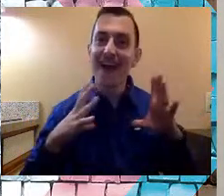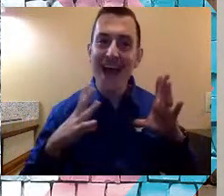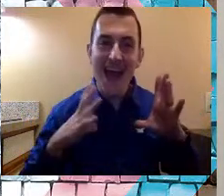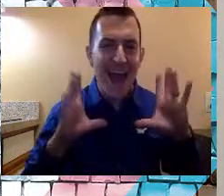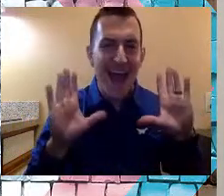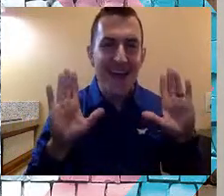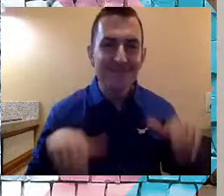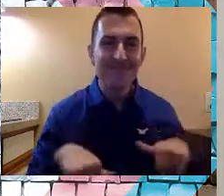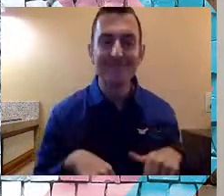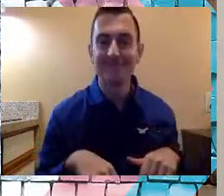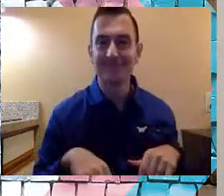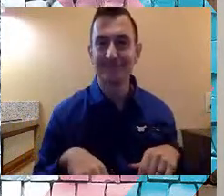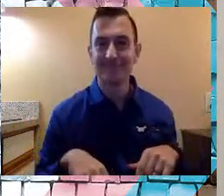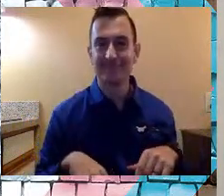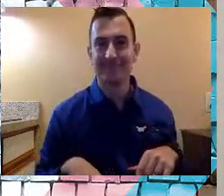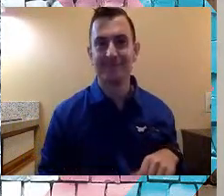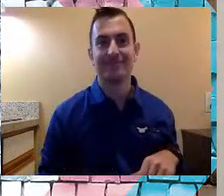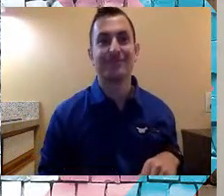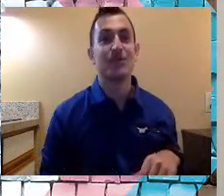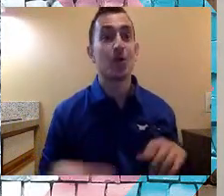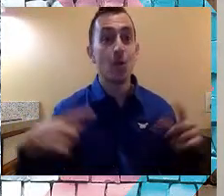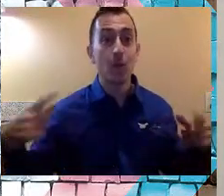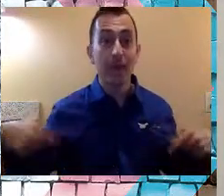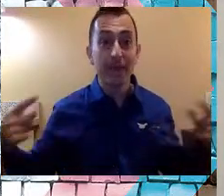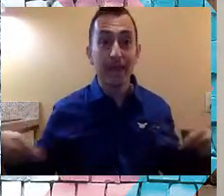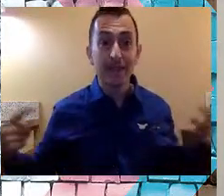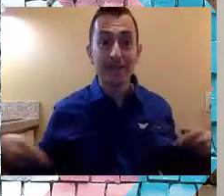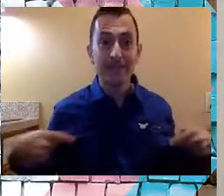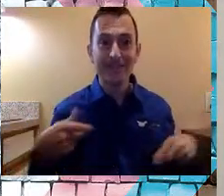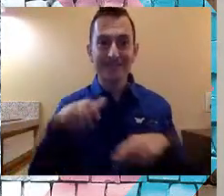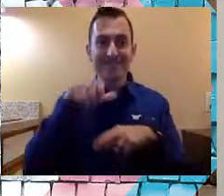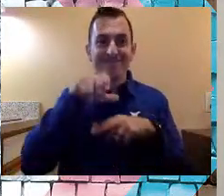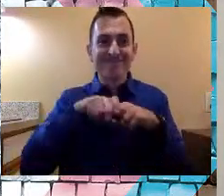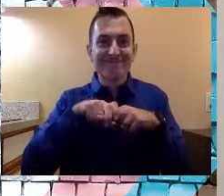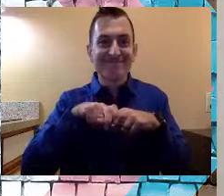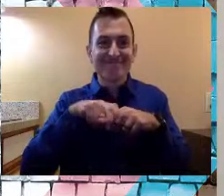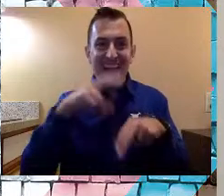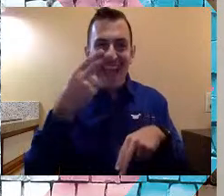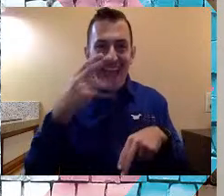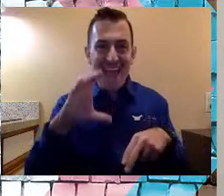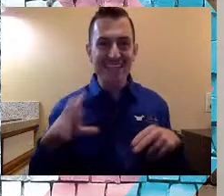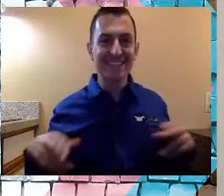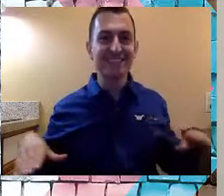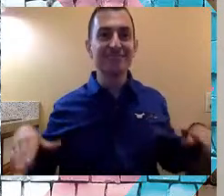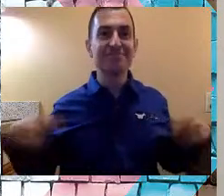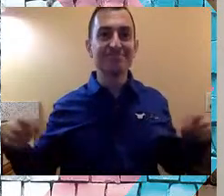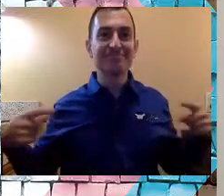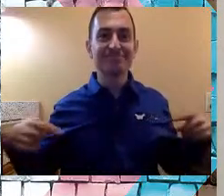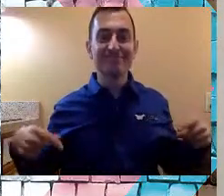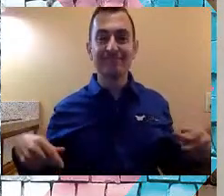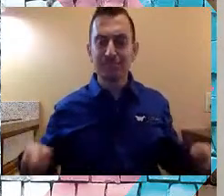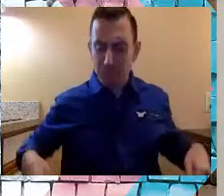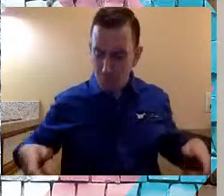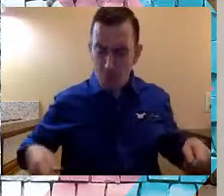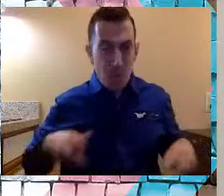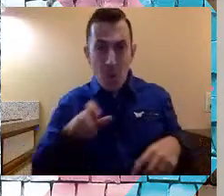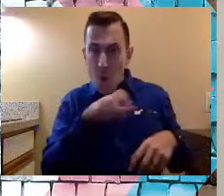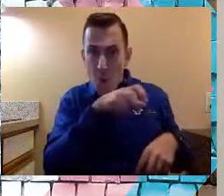It's okay to have wheels. Look, this guy's in a little wheelchair going super fast.